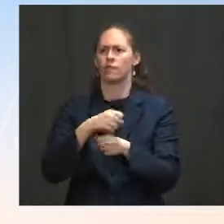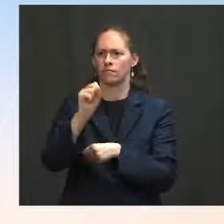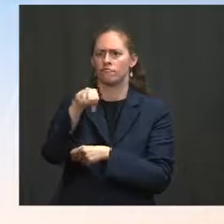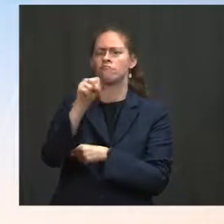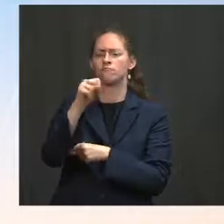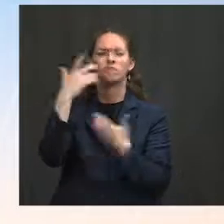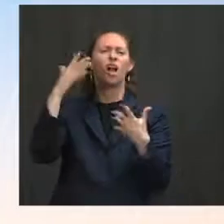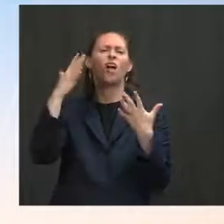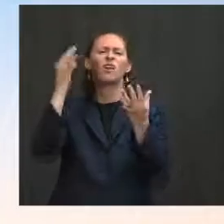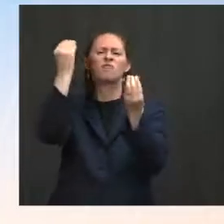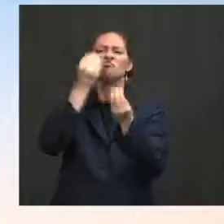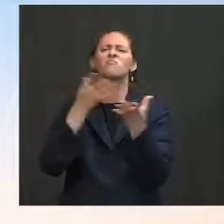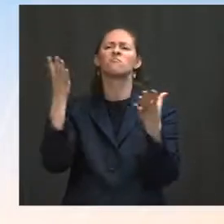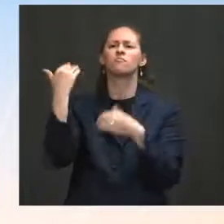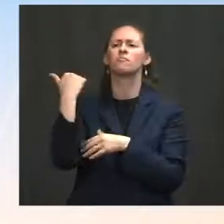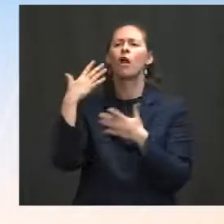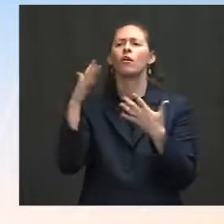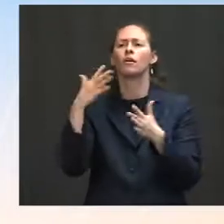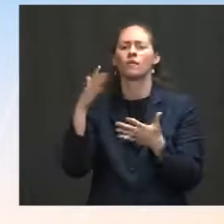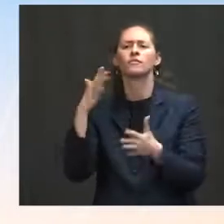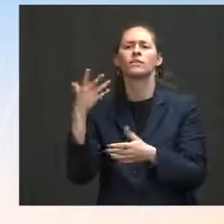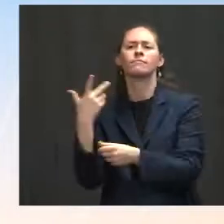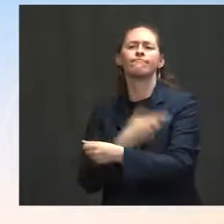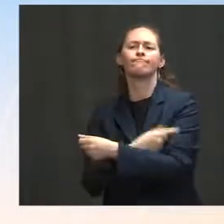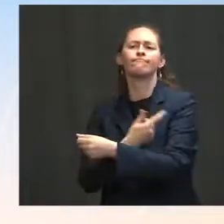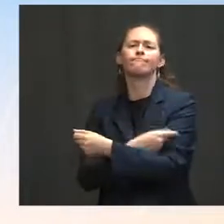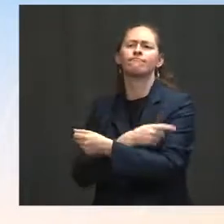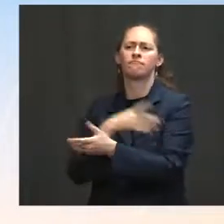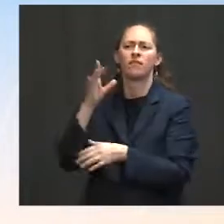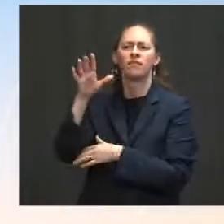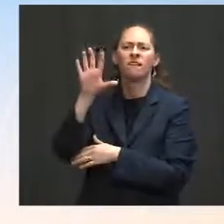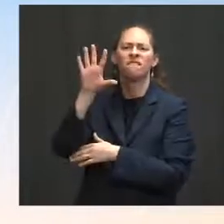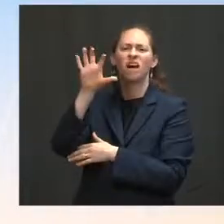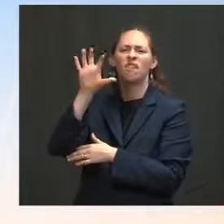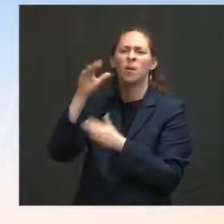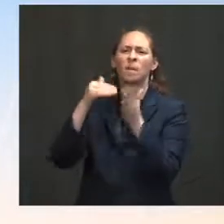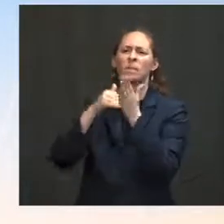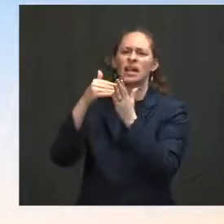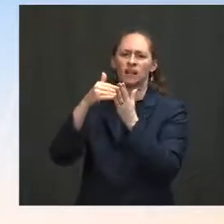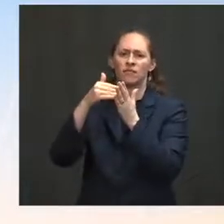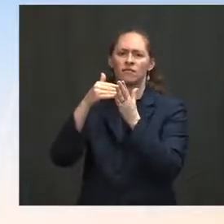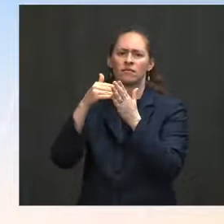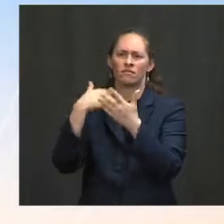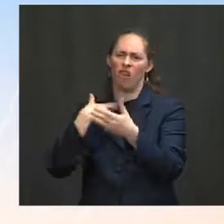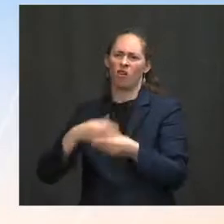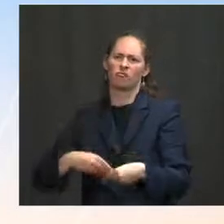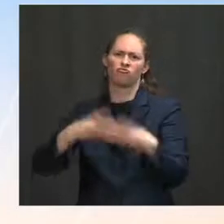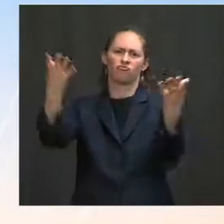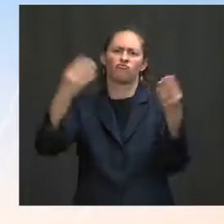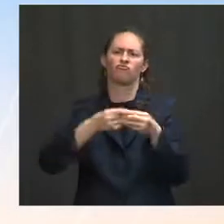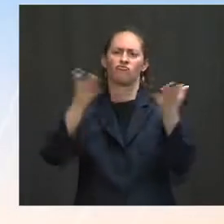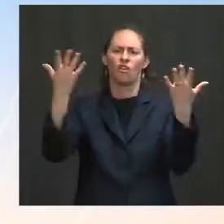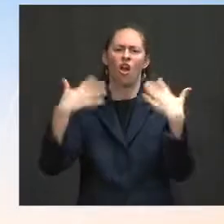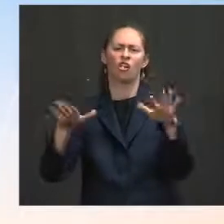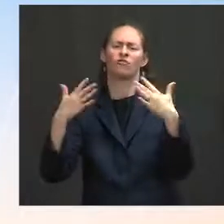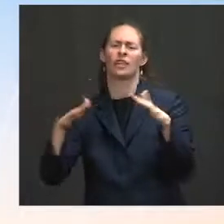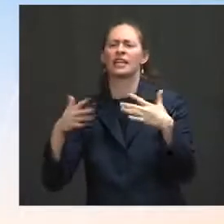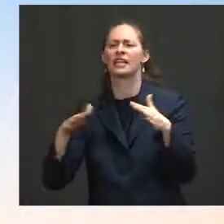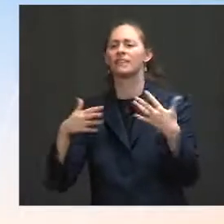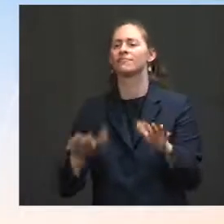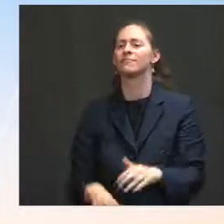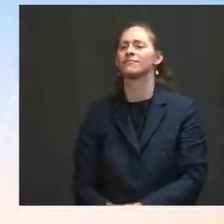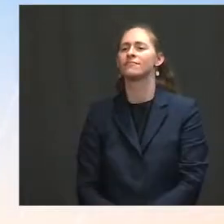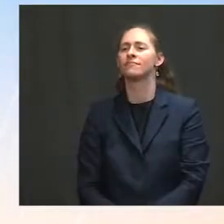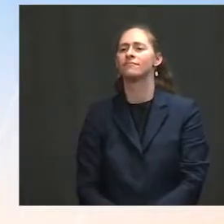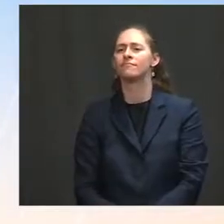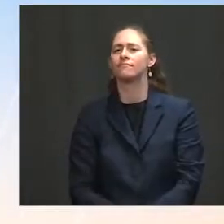of doses, 500 million we're sharing around the world, and we've already started implementing them. I know it sounds like there's a lot of interest in what will be on the agenda. Let me see if there's more